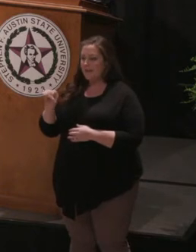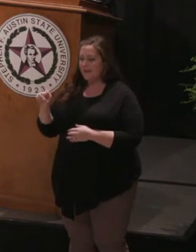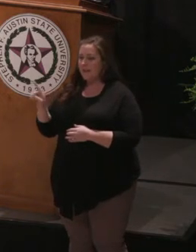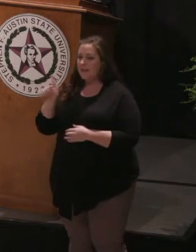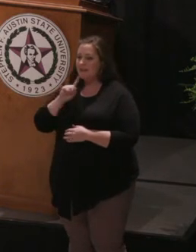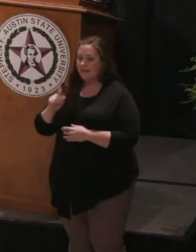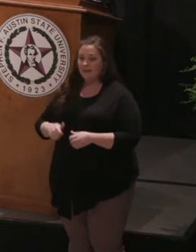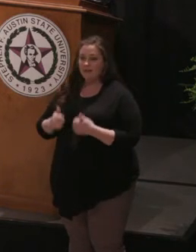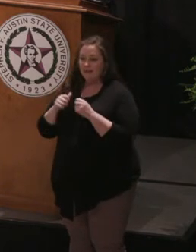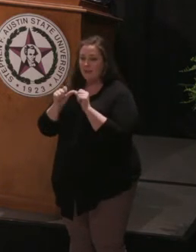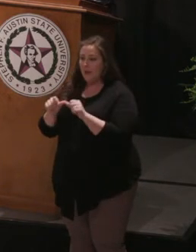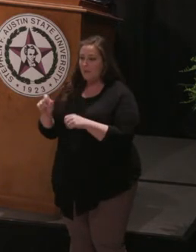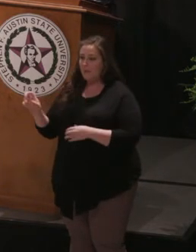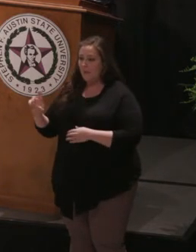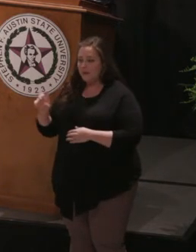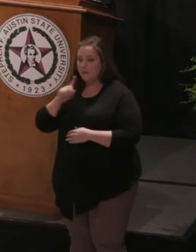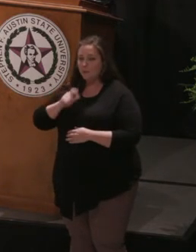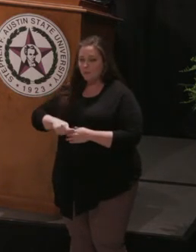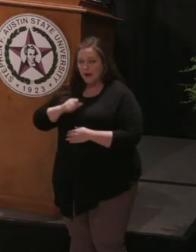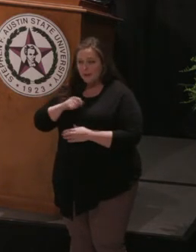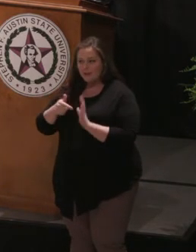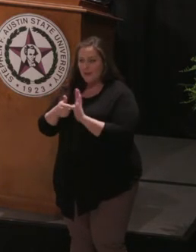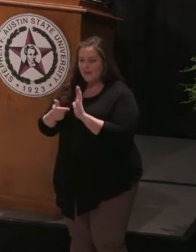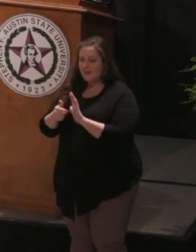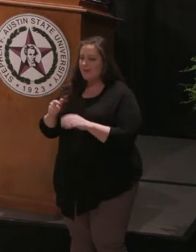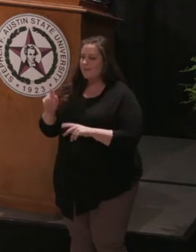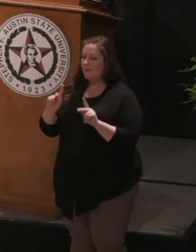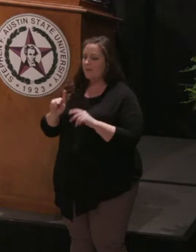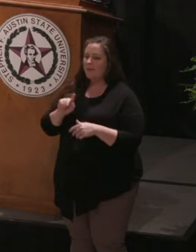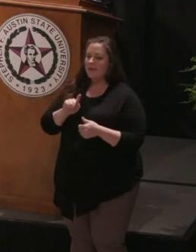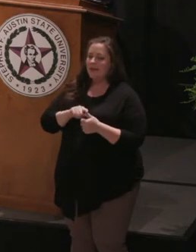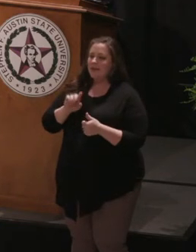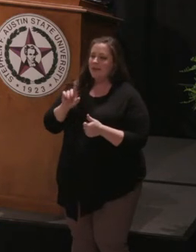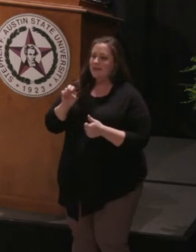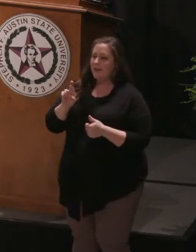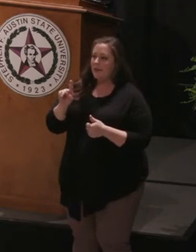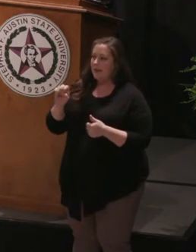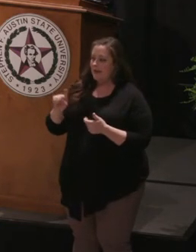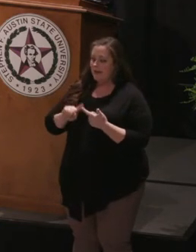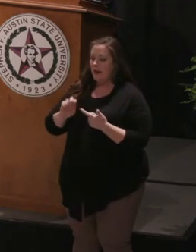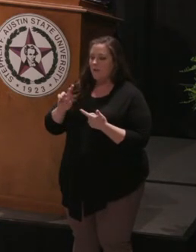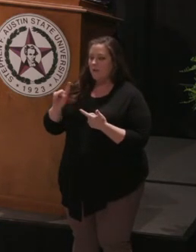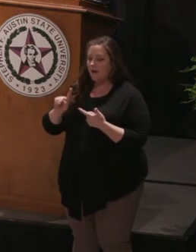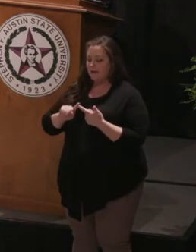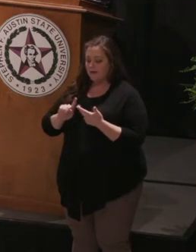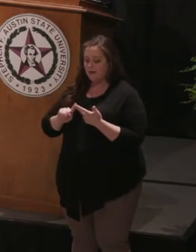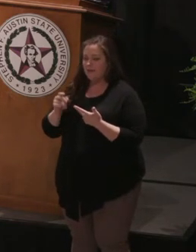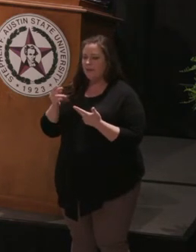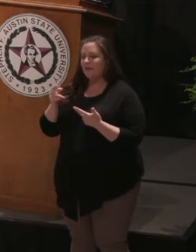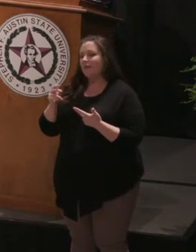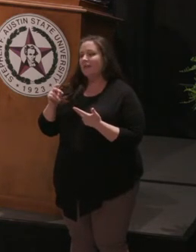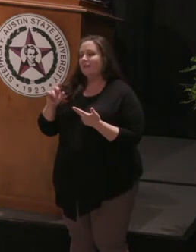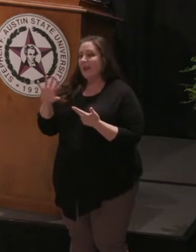a lifelong Republican, proud to represent the people of Cherokee, Nacogdoches, and Rusk counties. He's been a